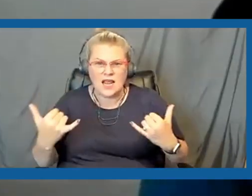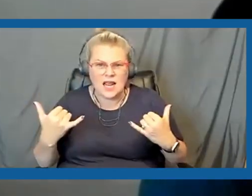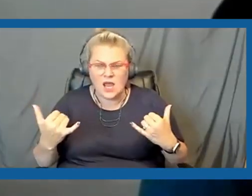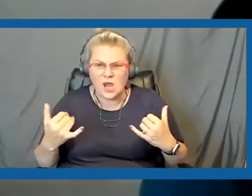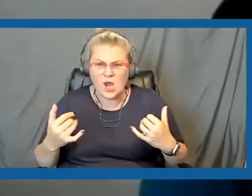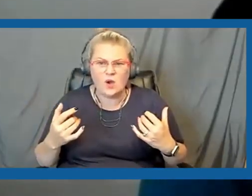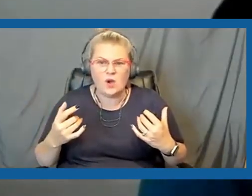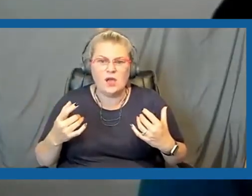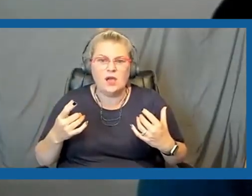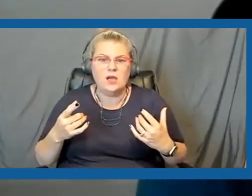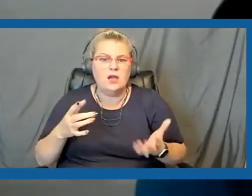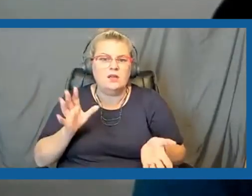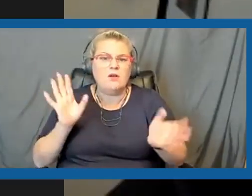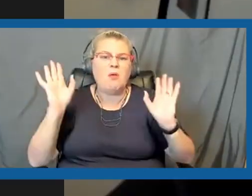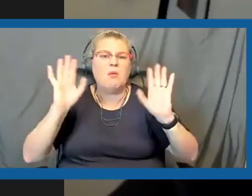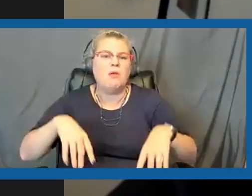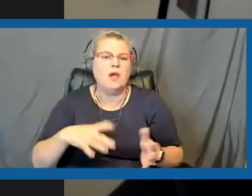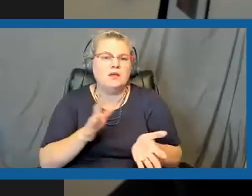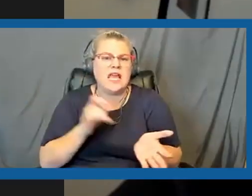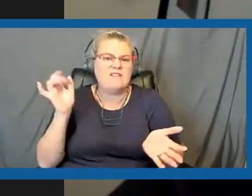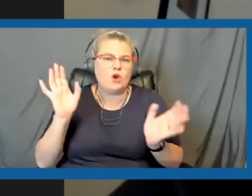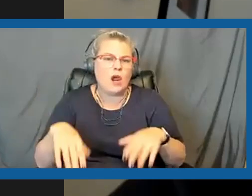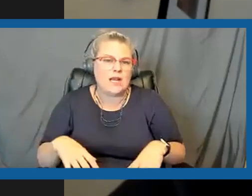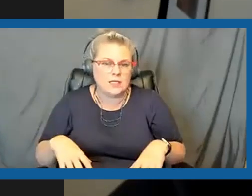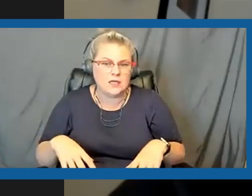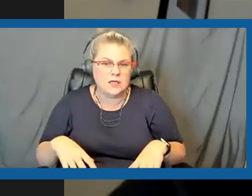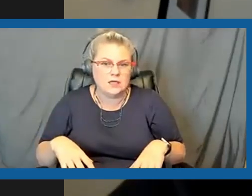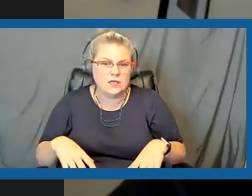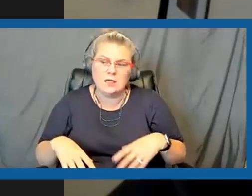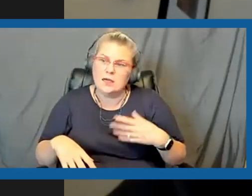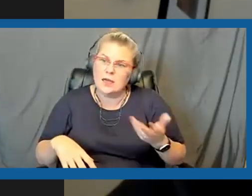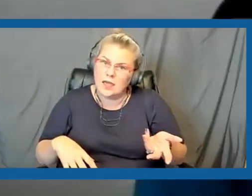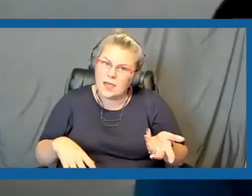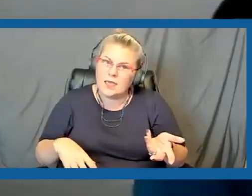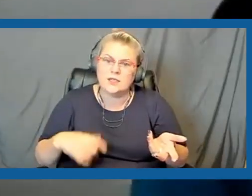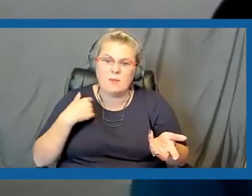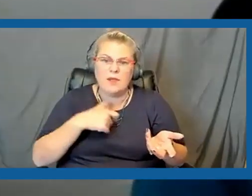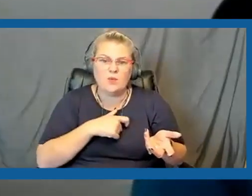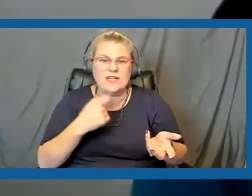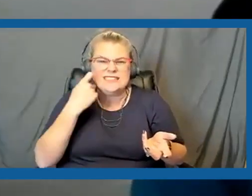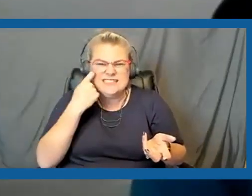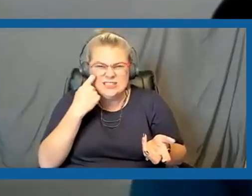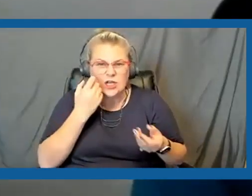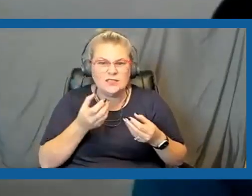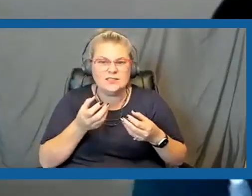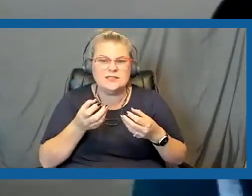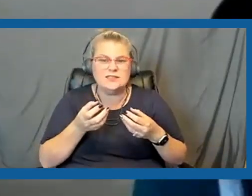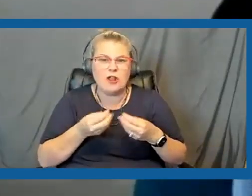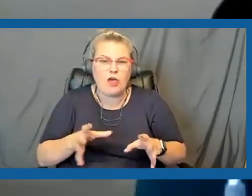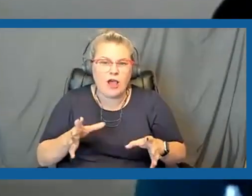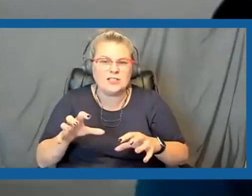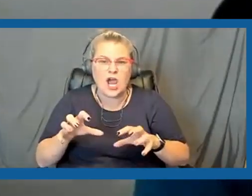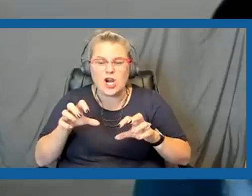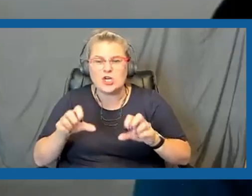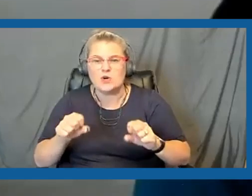it's just being taken for granted. Excellent. And then that we just lost our grasp of power. My grandma would be